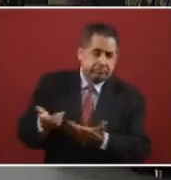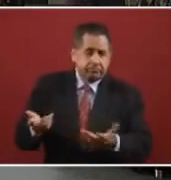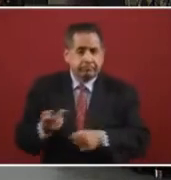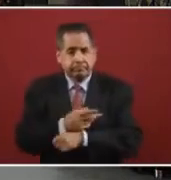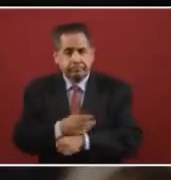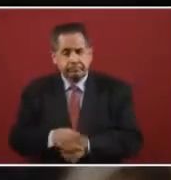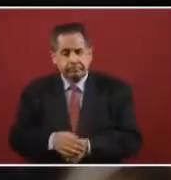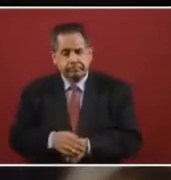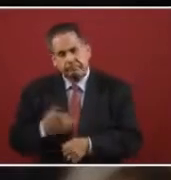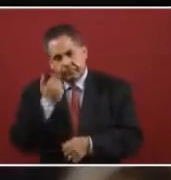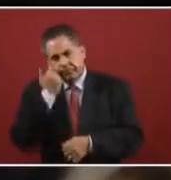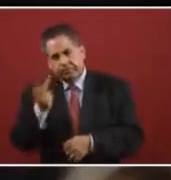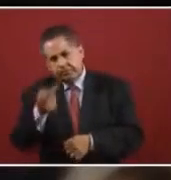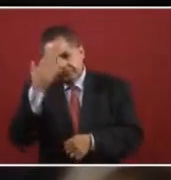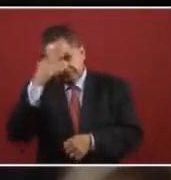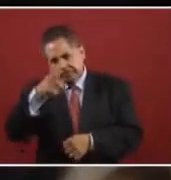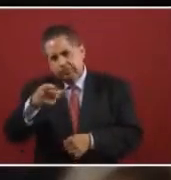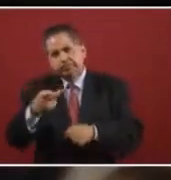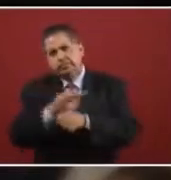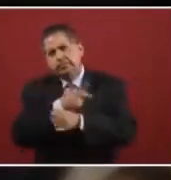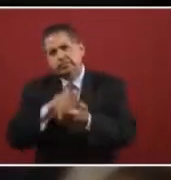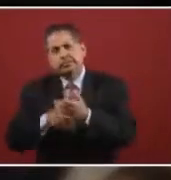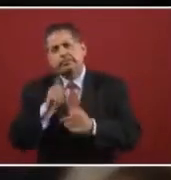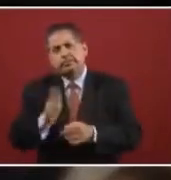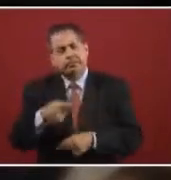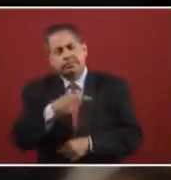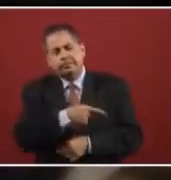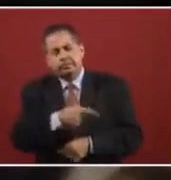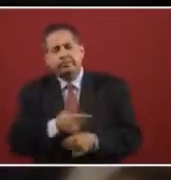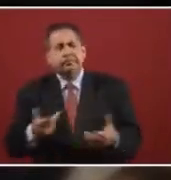I want to ask you regarding that case.